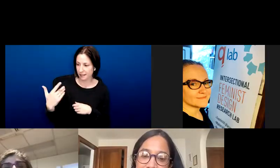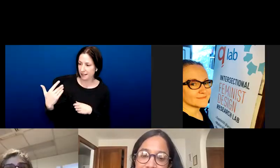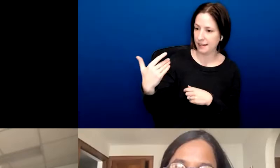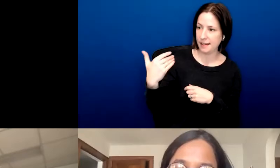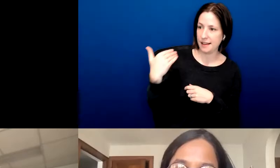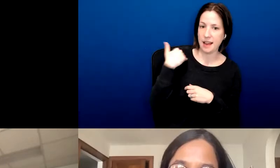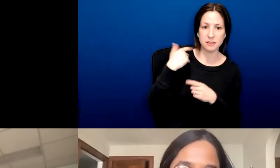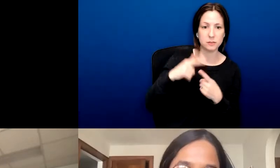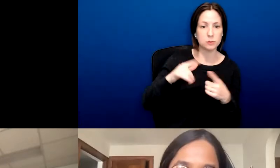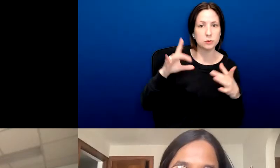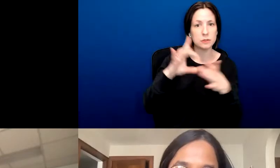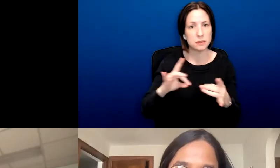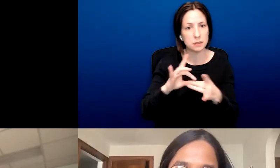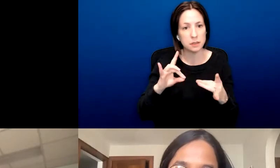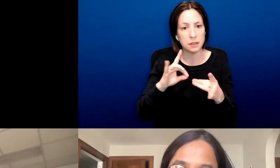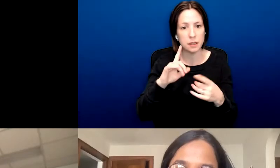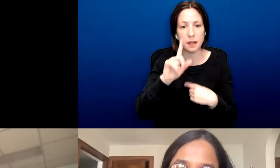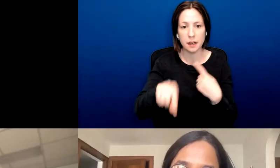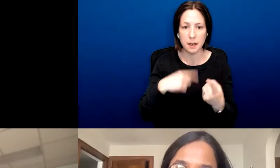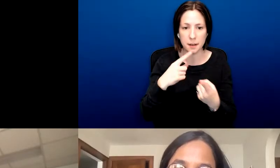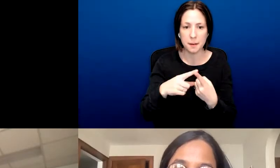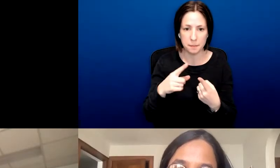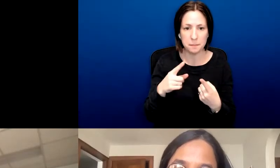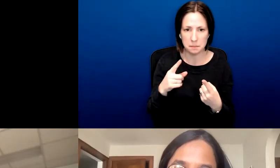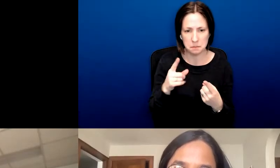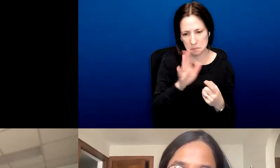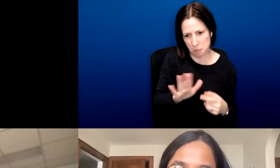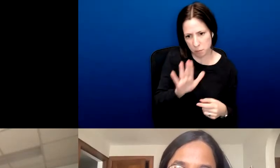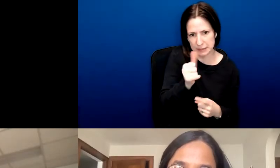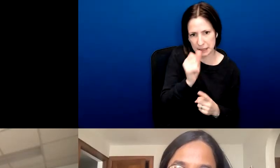to talk about things for about 10 minutes, correct?